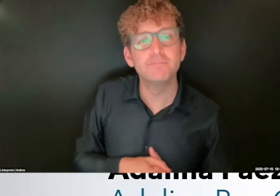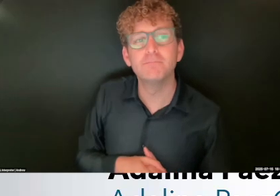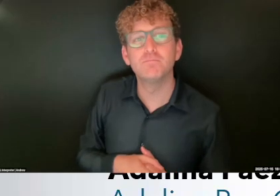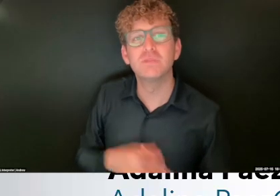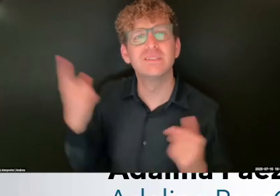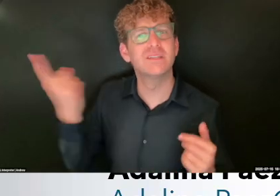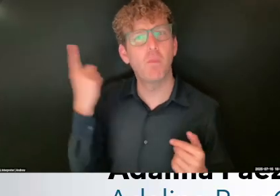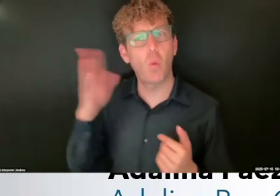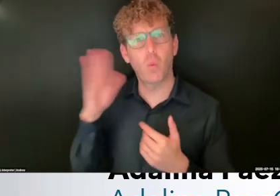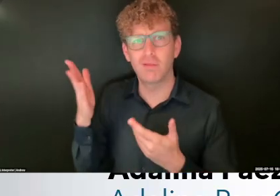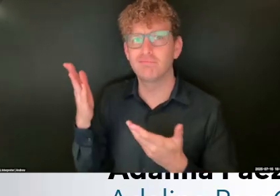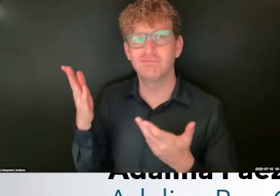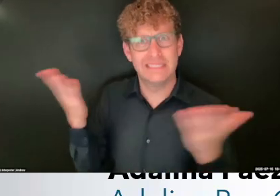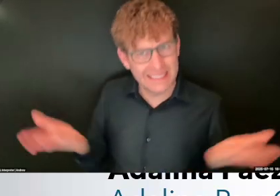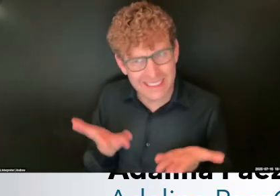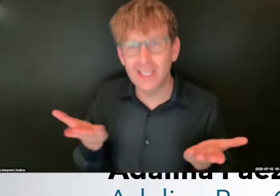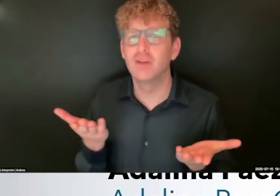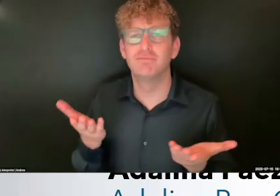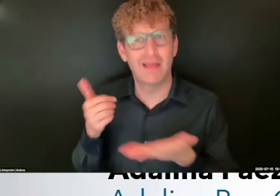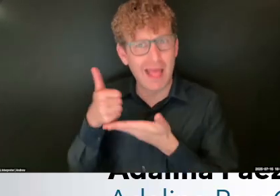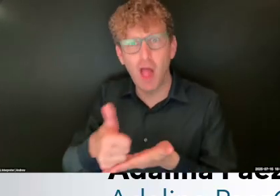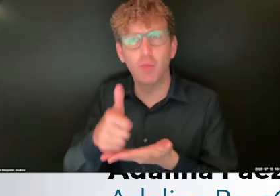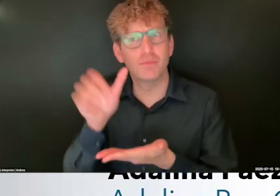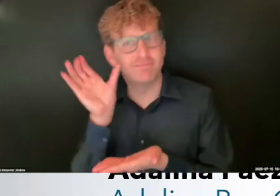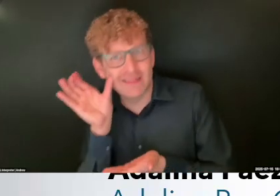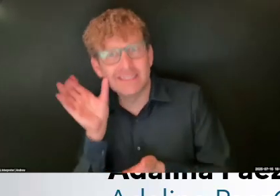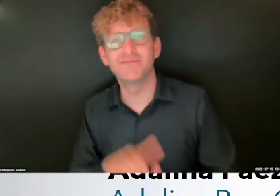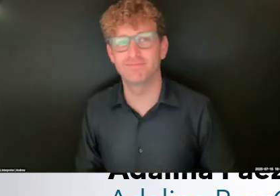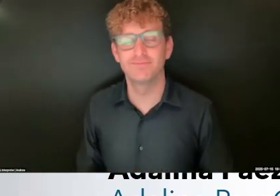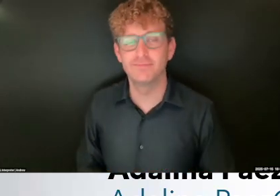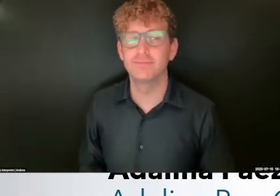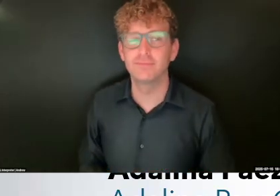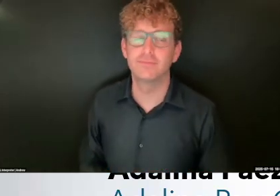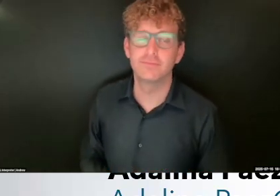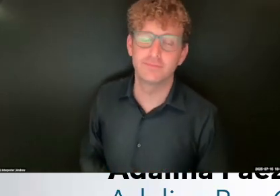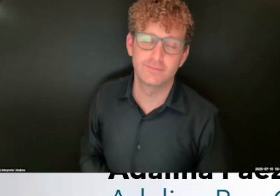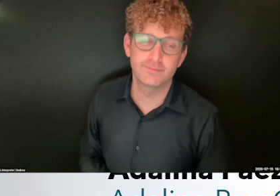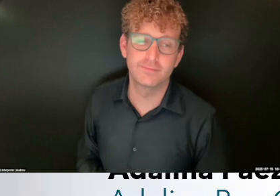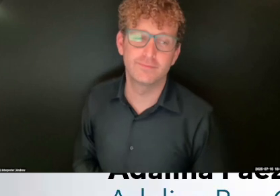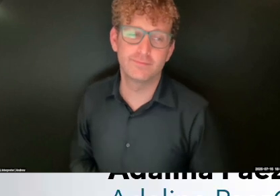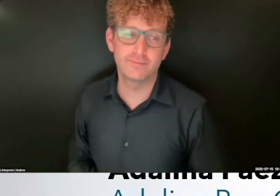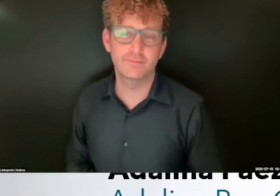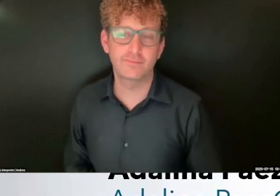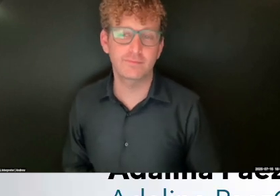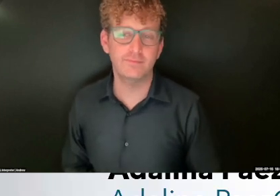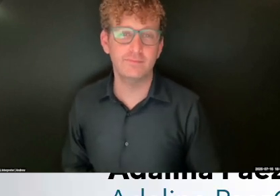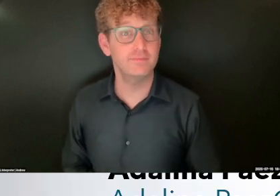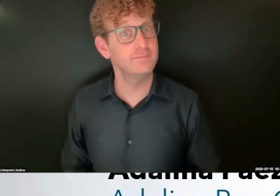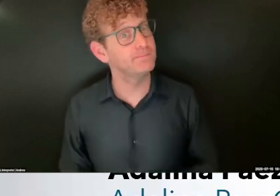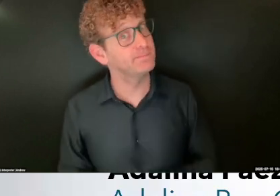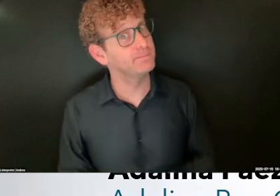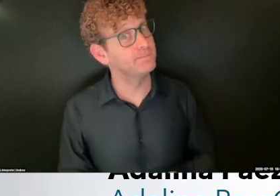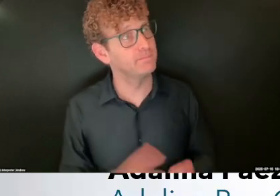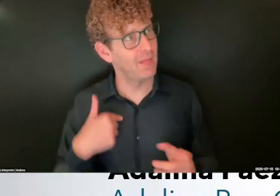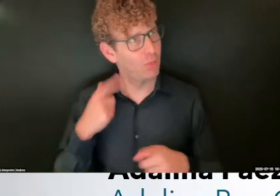see. Am I on the right slide? Yes, I